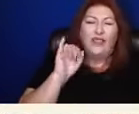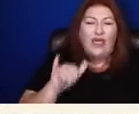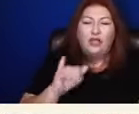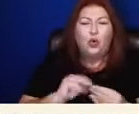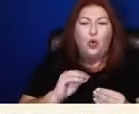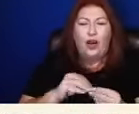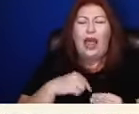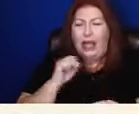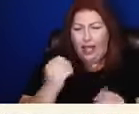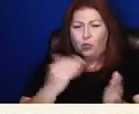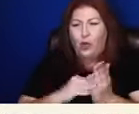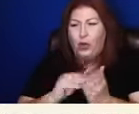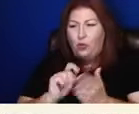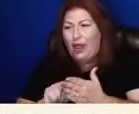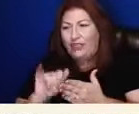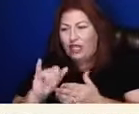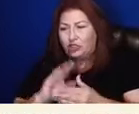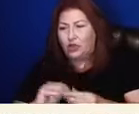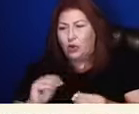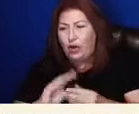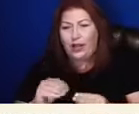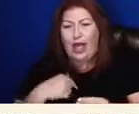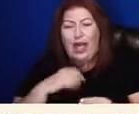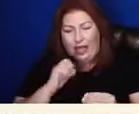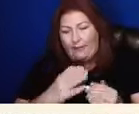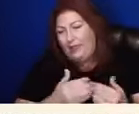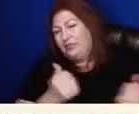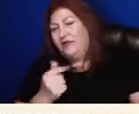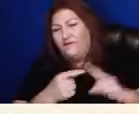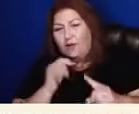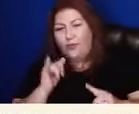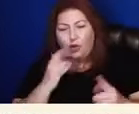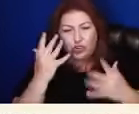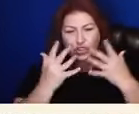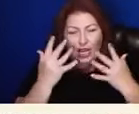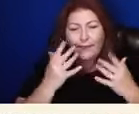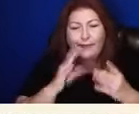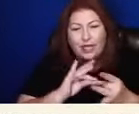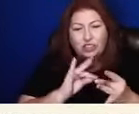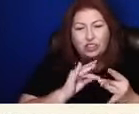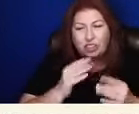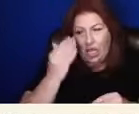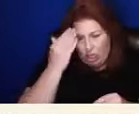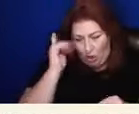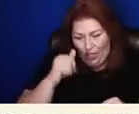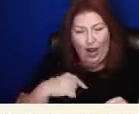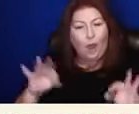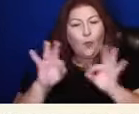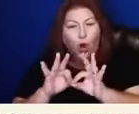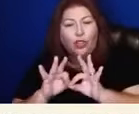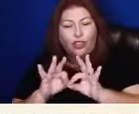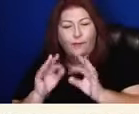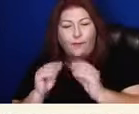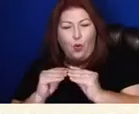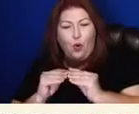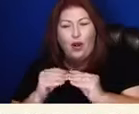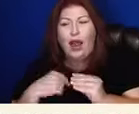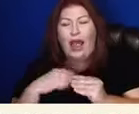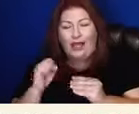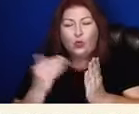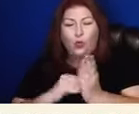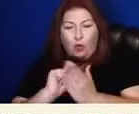rewrite that story. When I can break free from those shame messages and know that I'm worth more, I get to rewrite my story